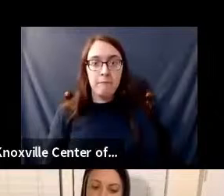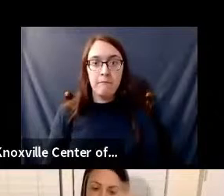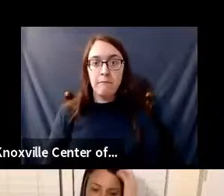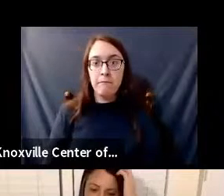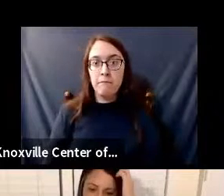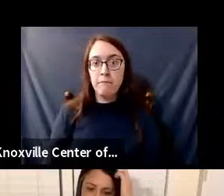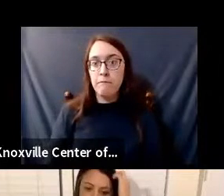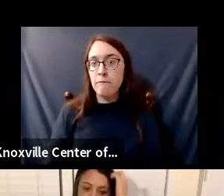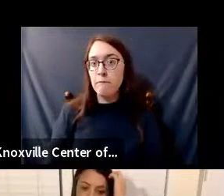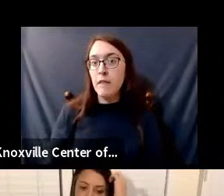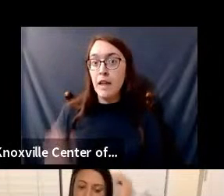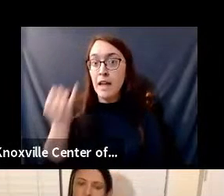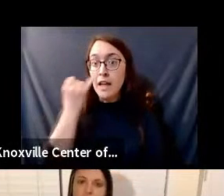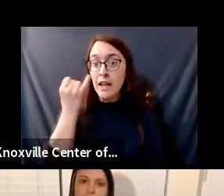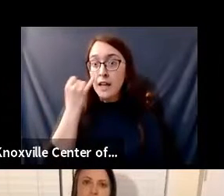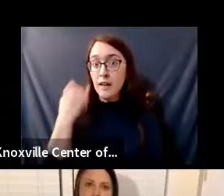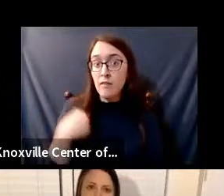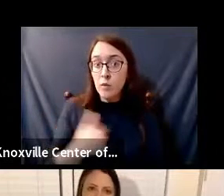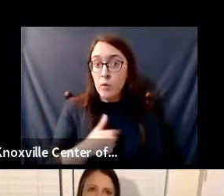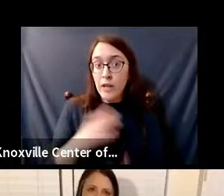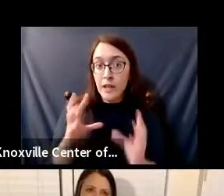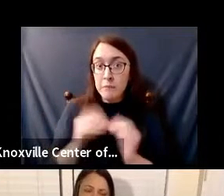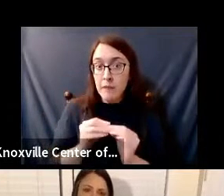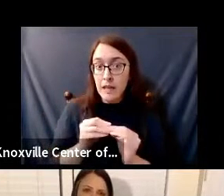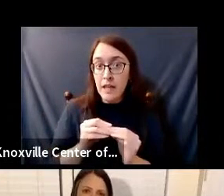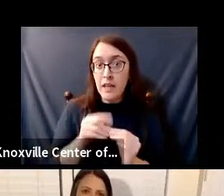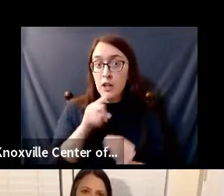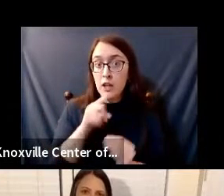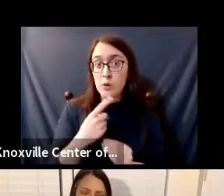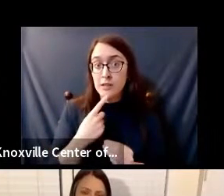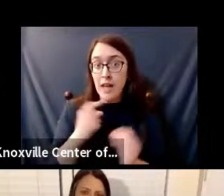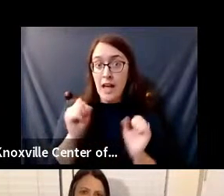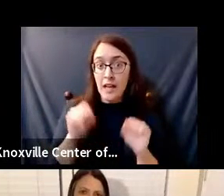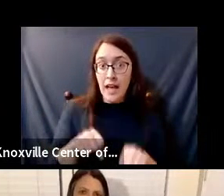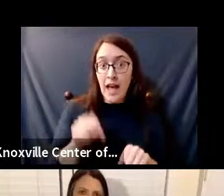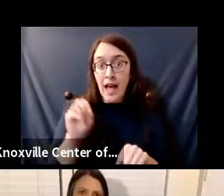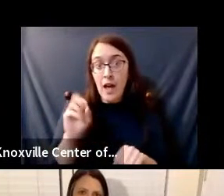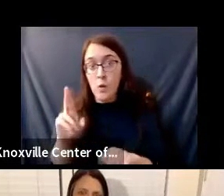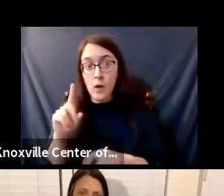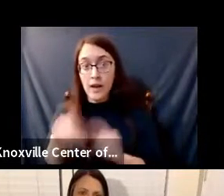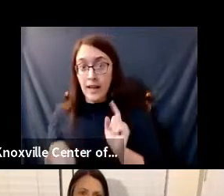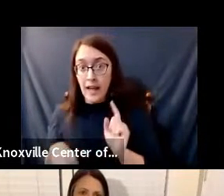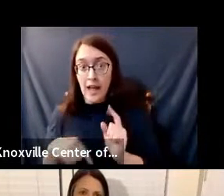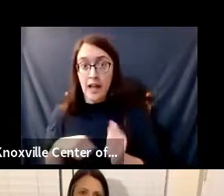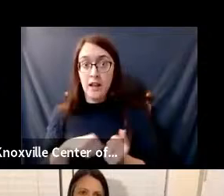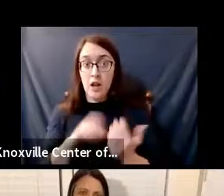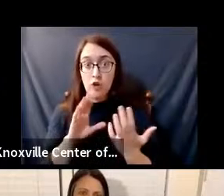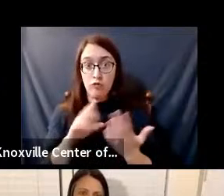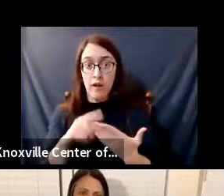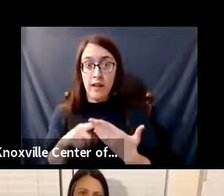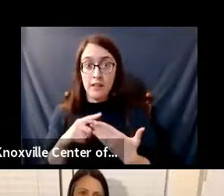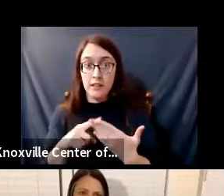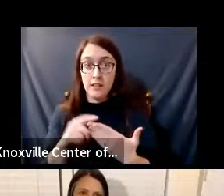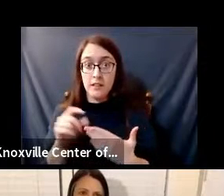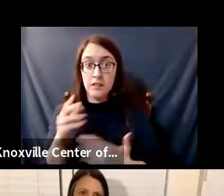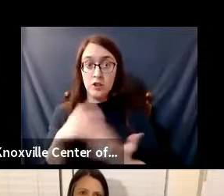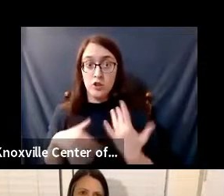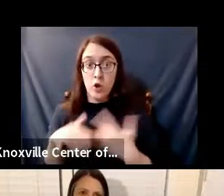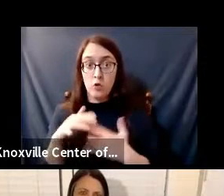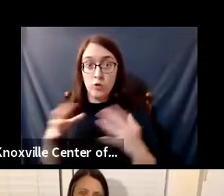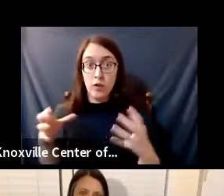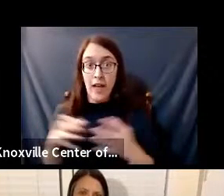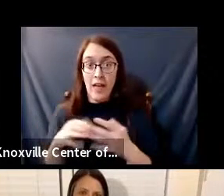And if we do meet, Mr. Sanders, you're saying we can or cannot address the social